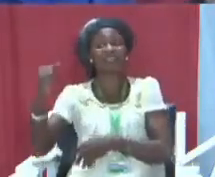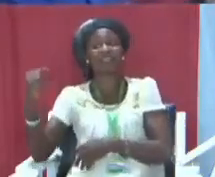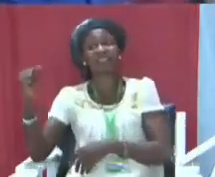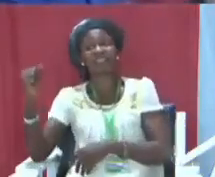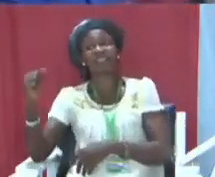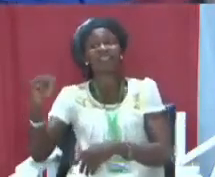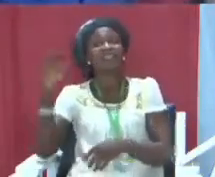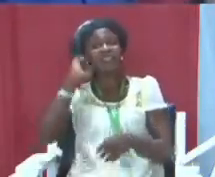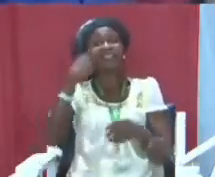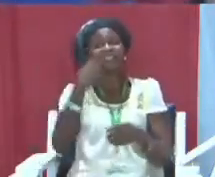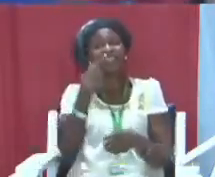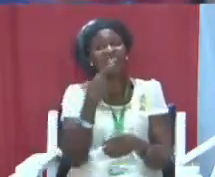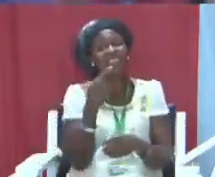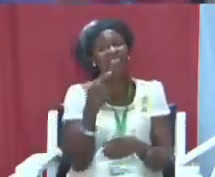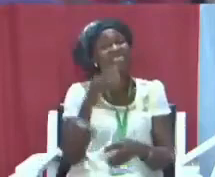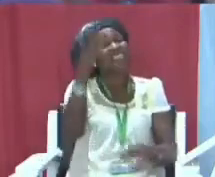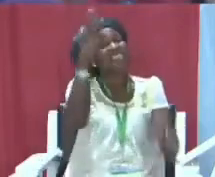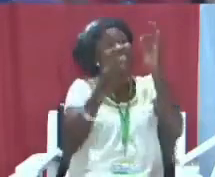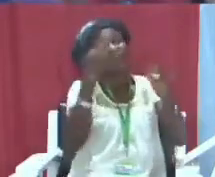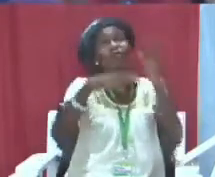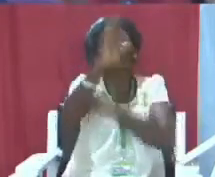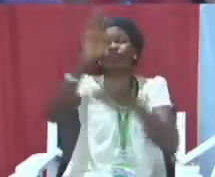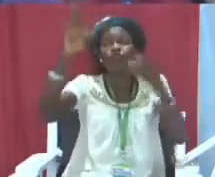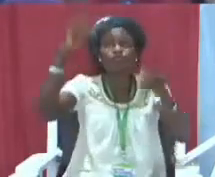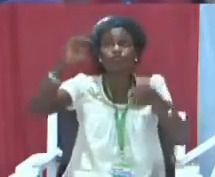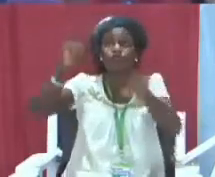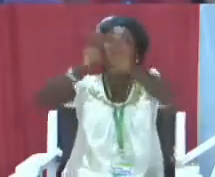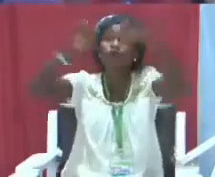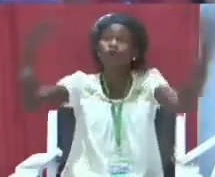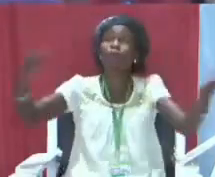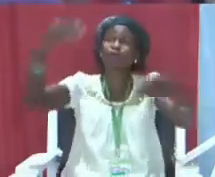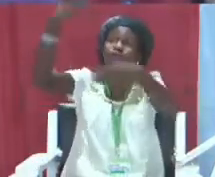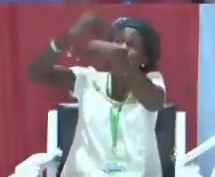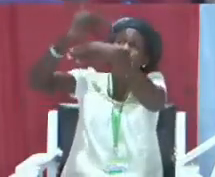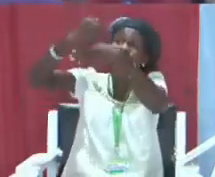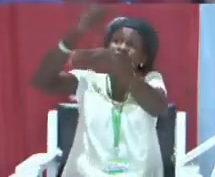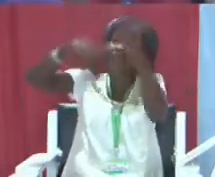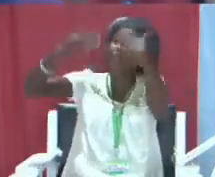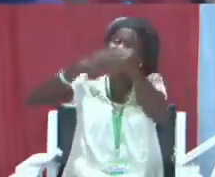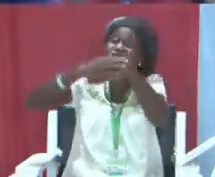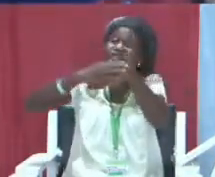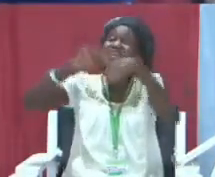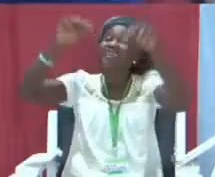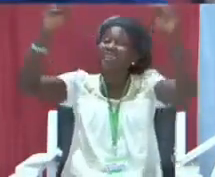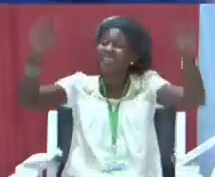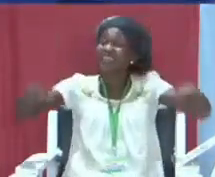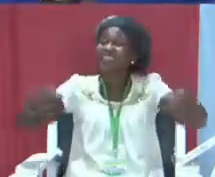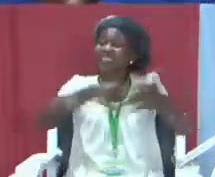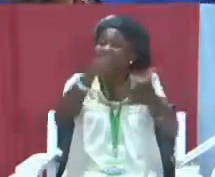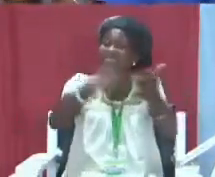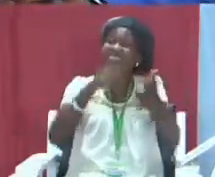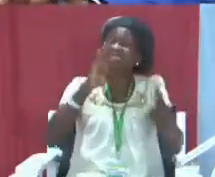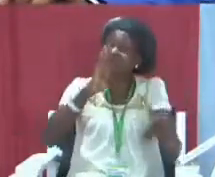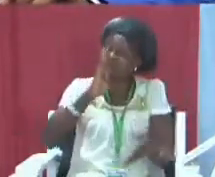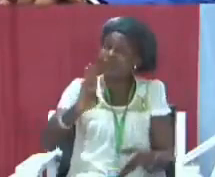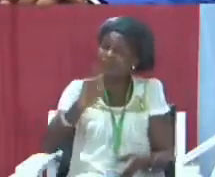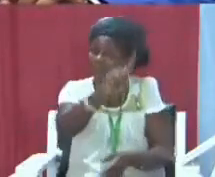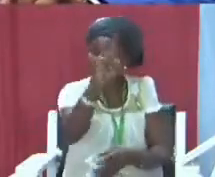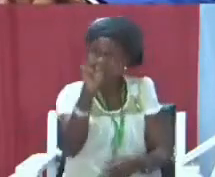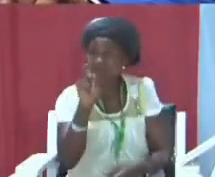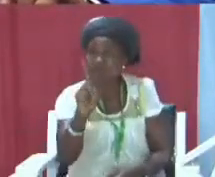He said, if God should open the windows of heaven, can it be?